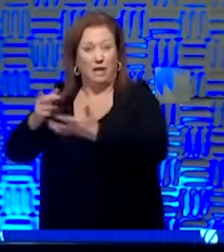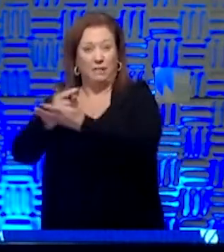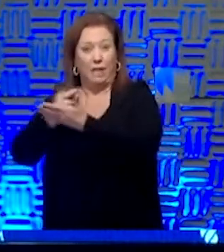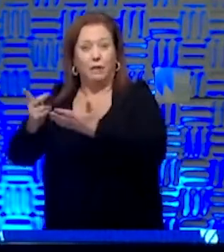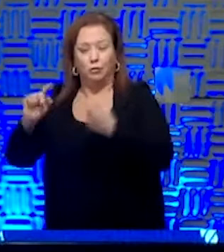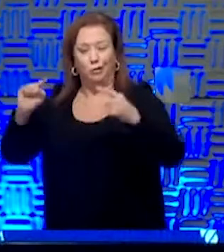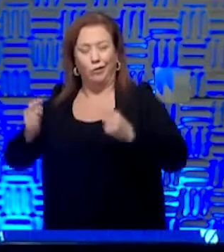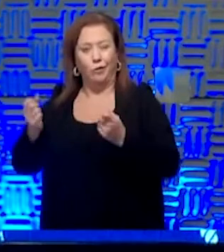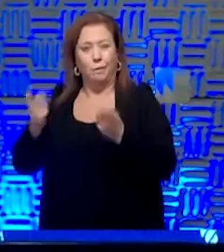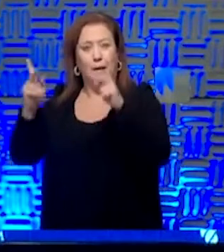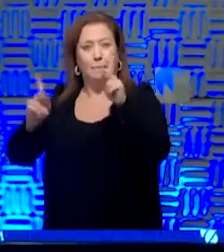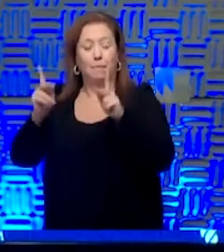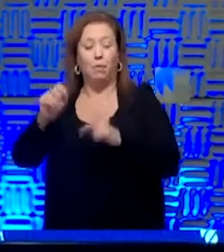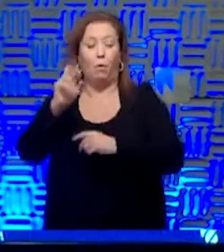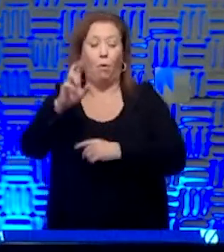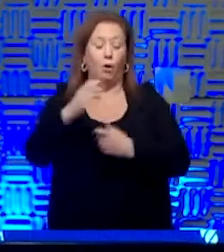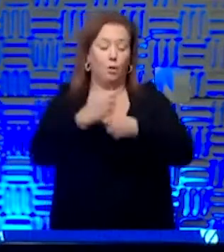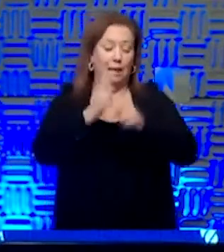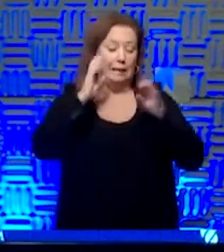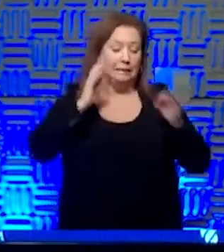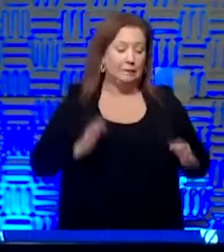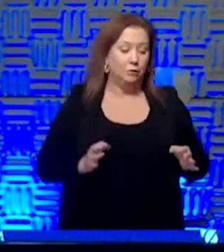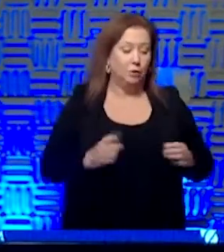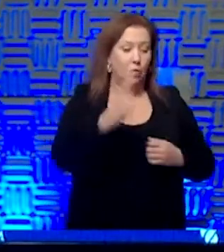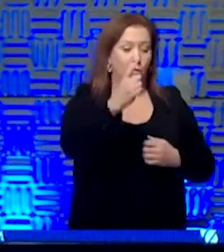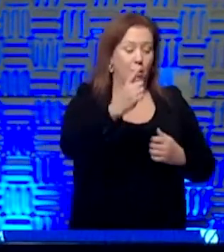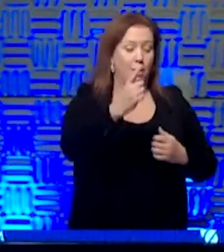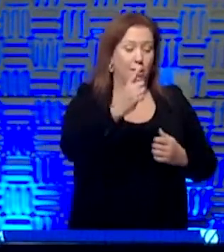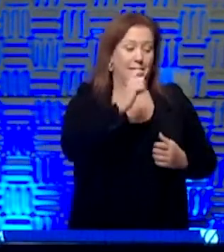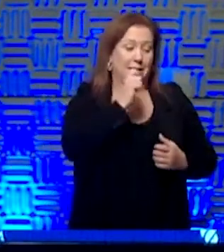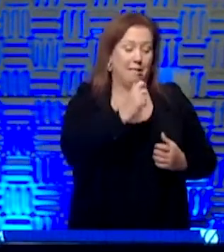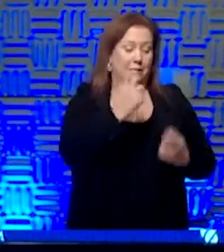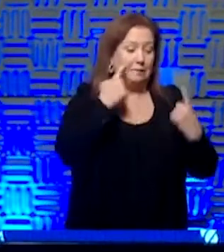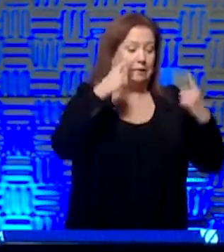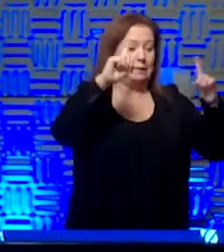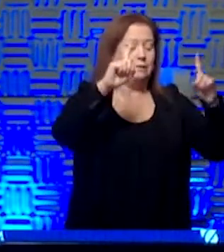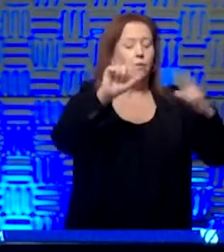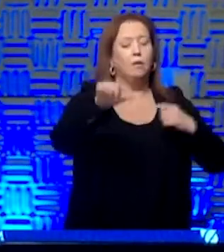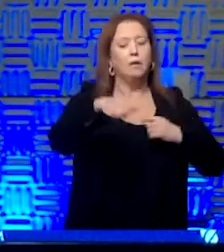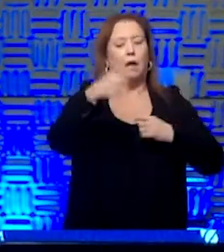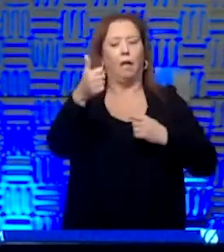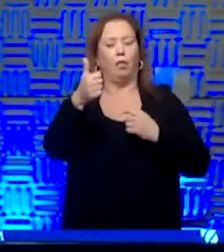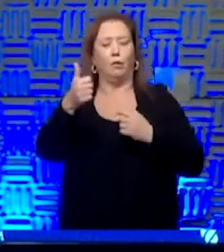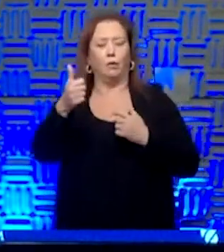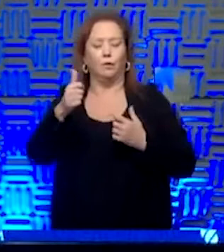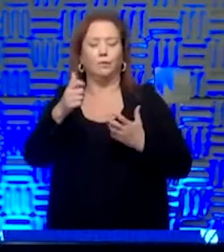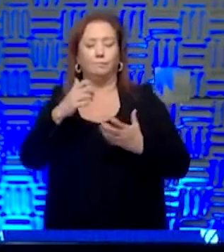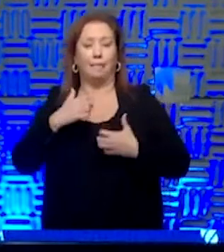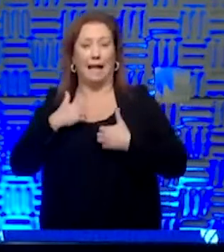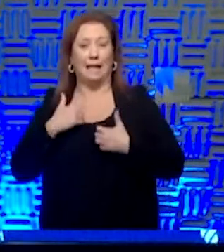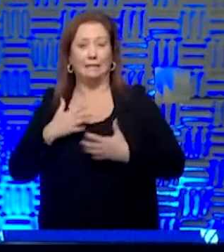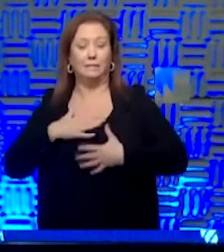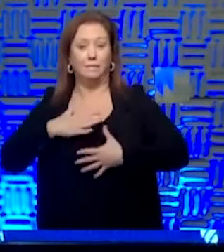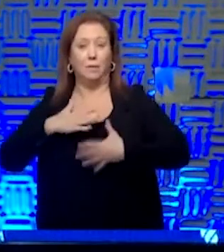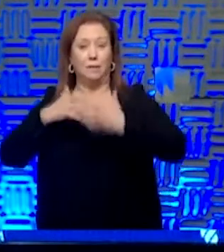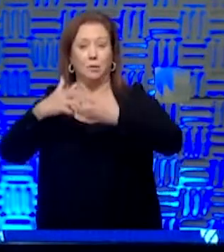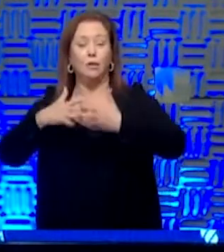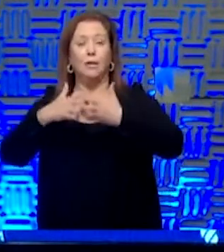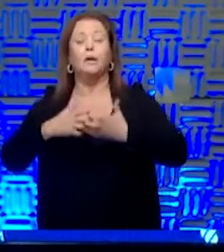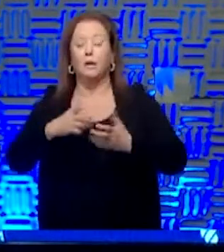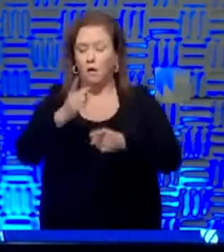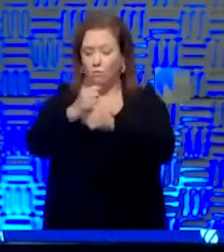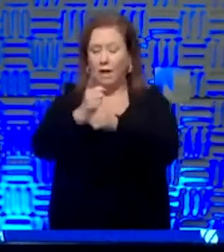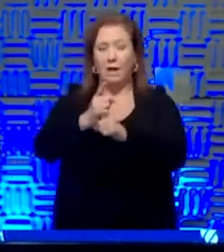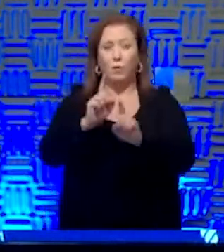decision and maybe one person doesn't do as well and one has a ventilator. And those are decisions, like you say, if we socially distance, we can really flatten the